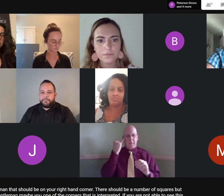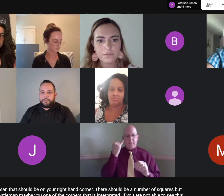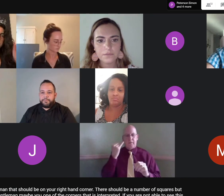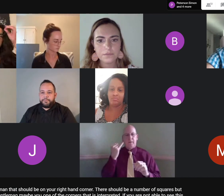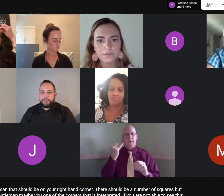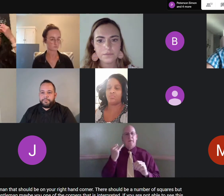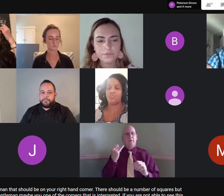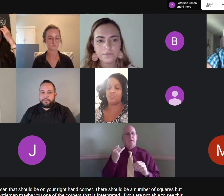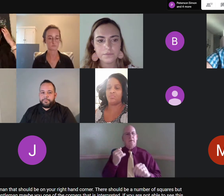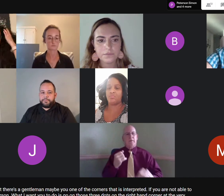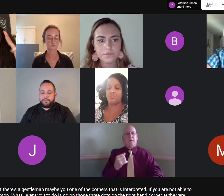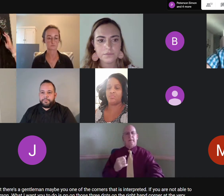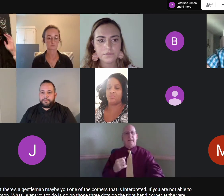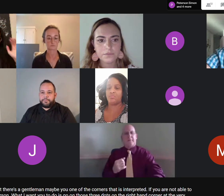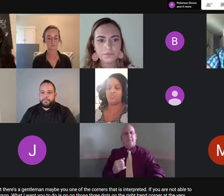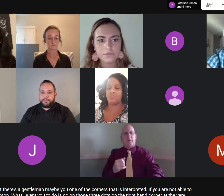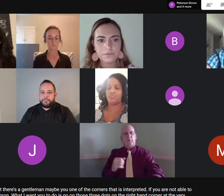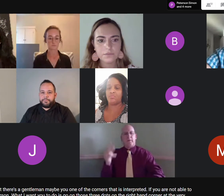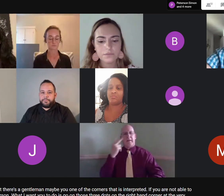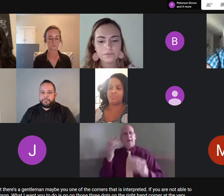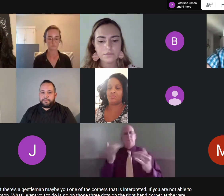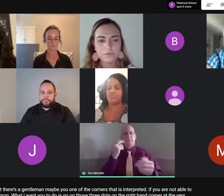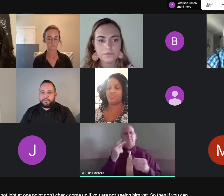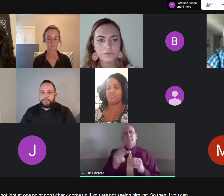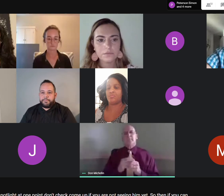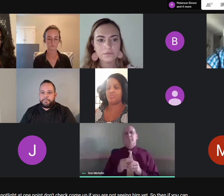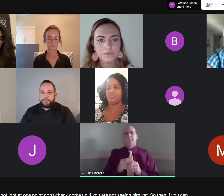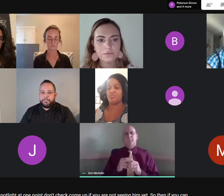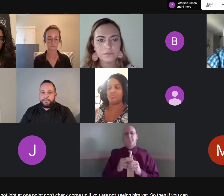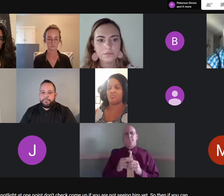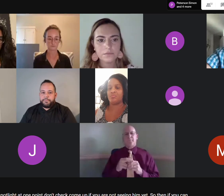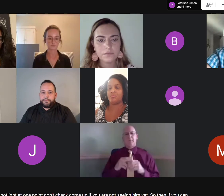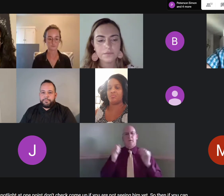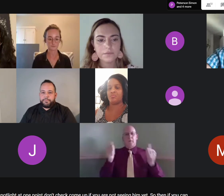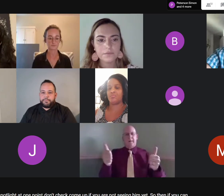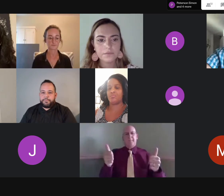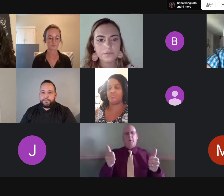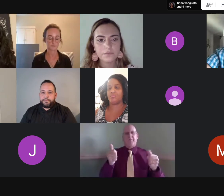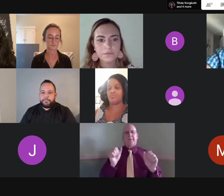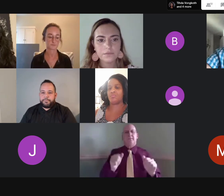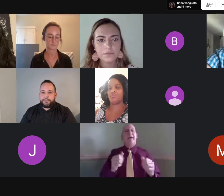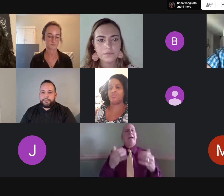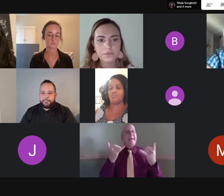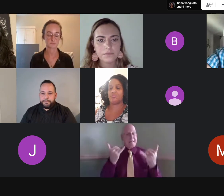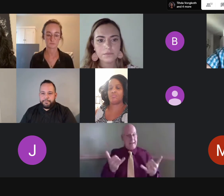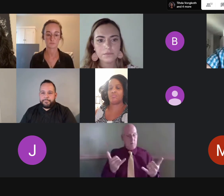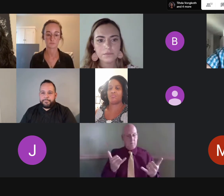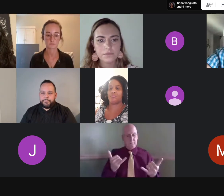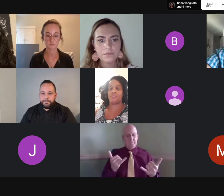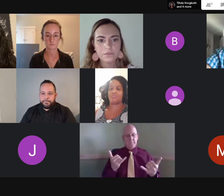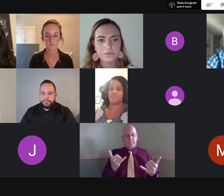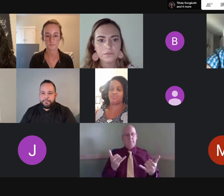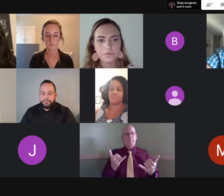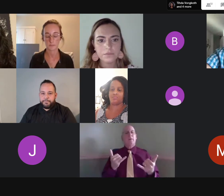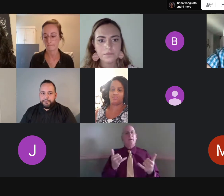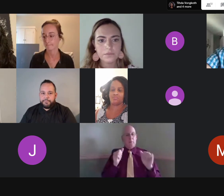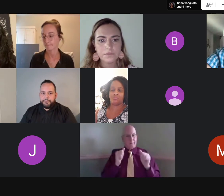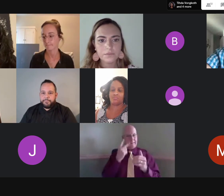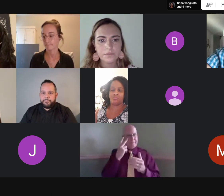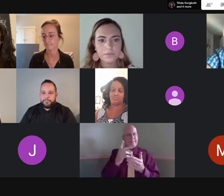become the spotlight. Yes, can you see me now? Yes. So okay. Now there should be a button under